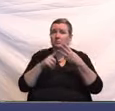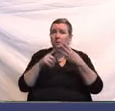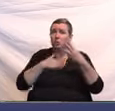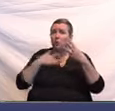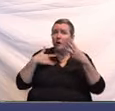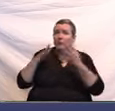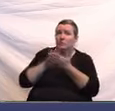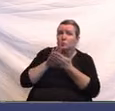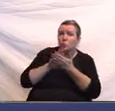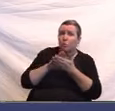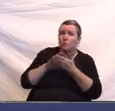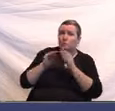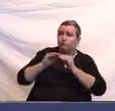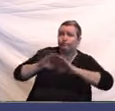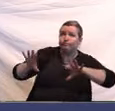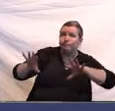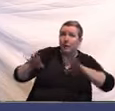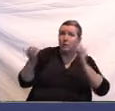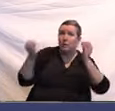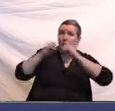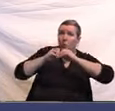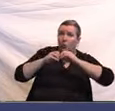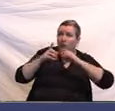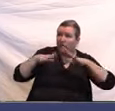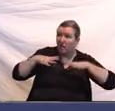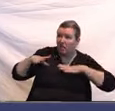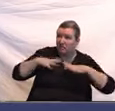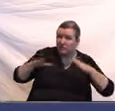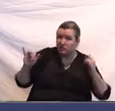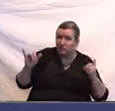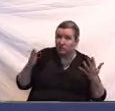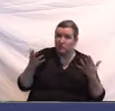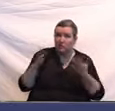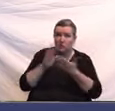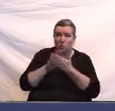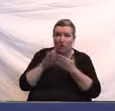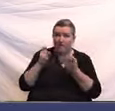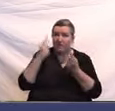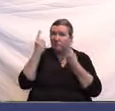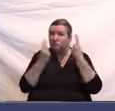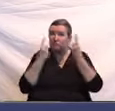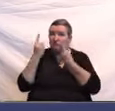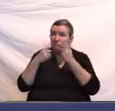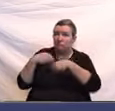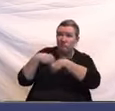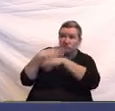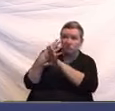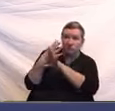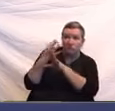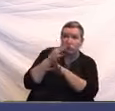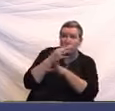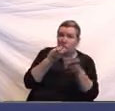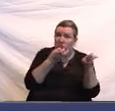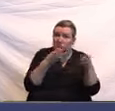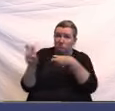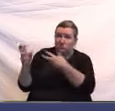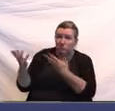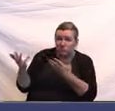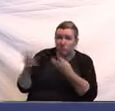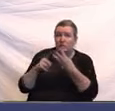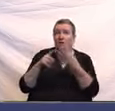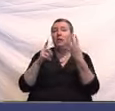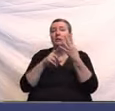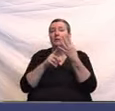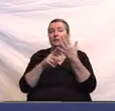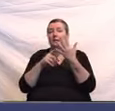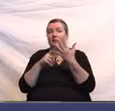schools consider going virtual or taking other preventive measures? Is the state's latest surge primarily because the virus